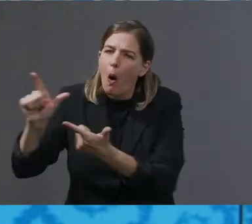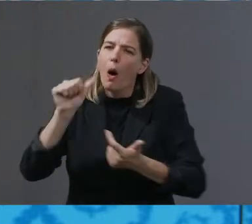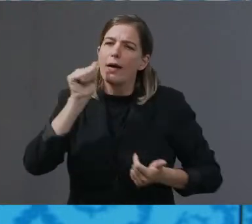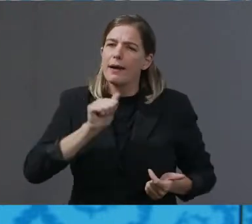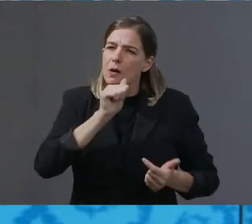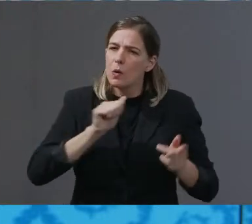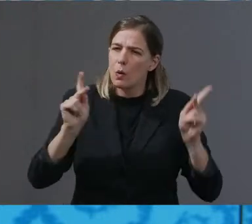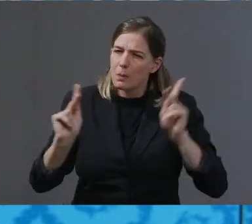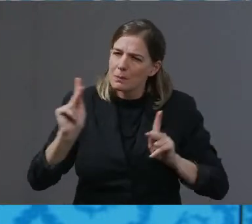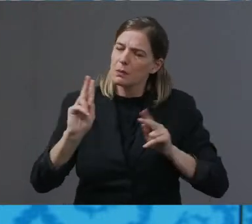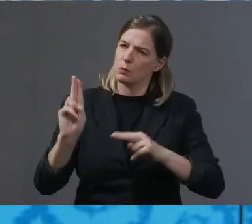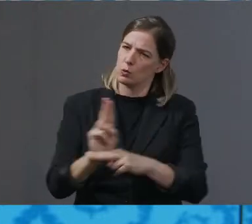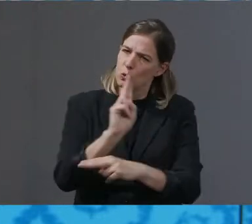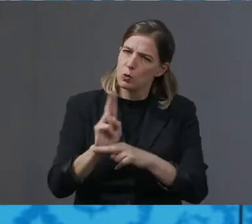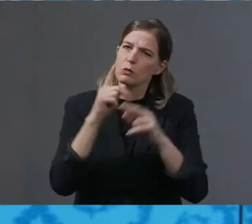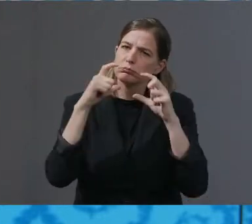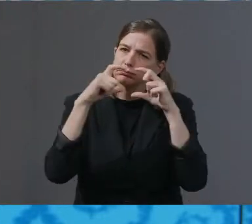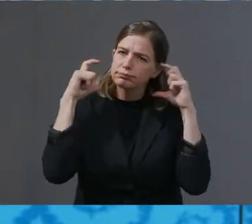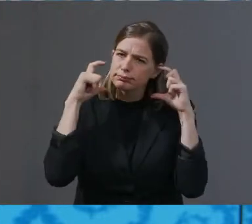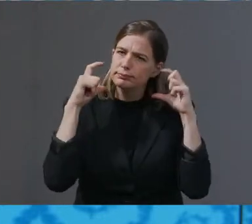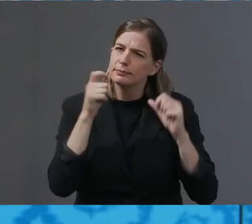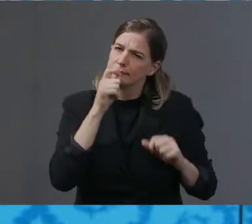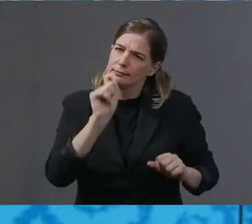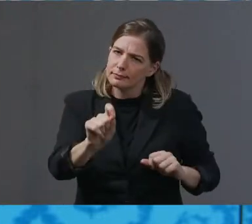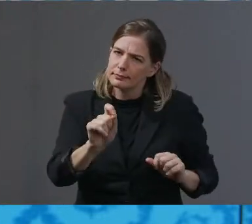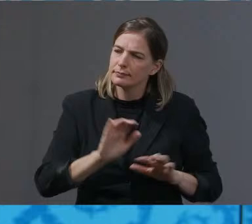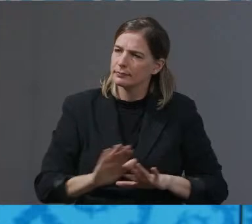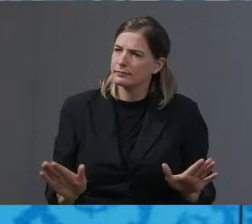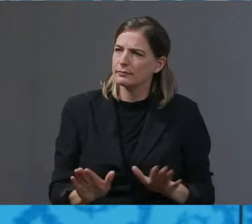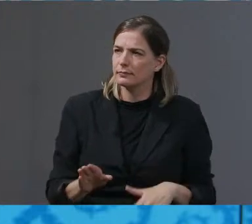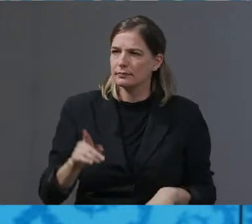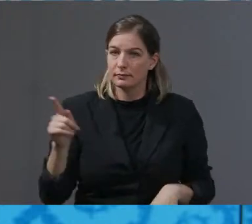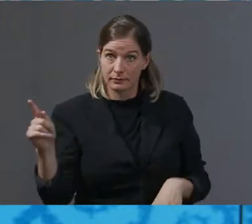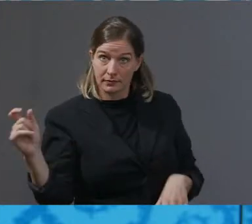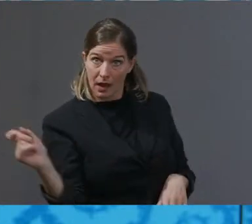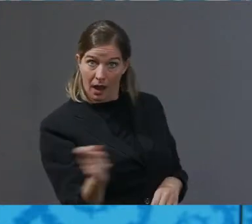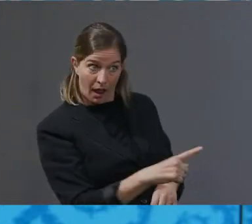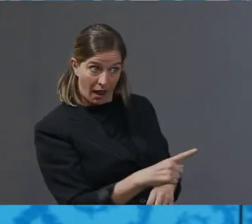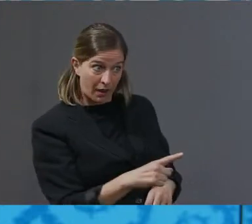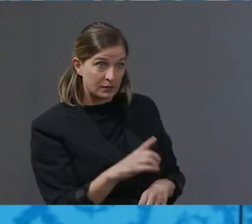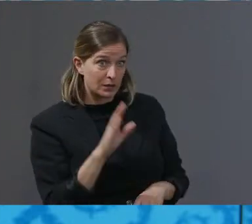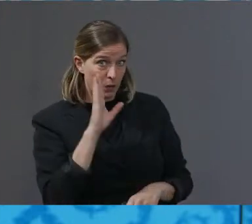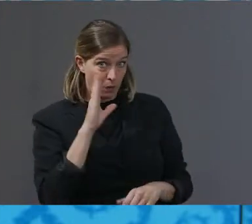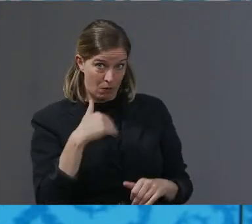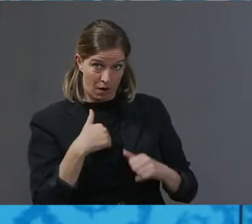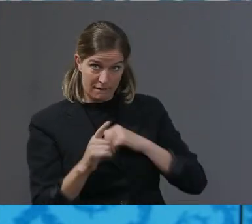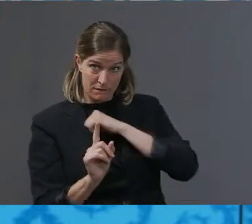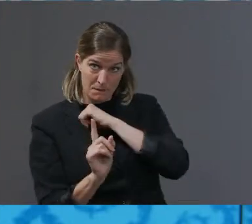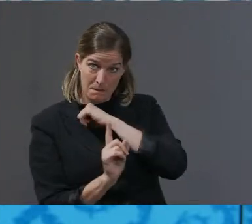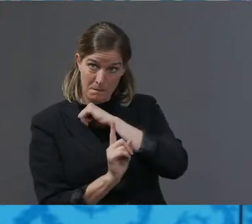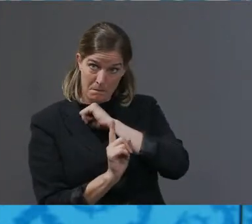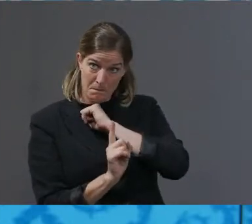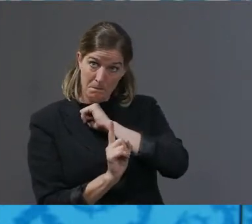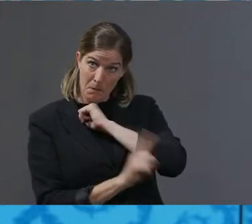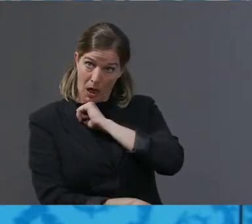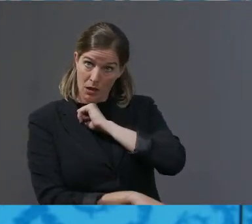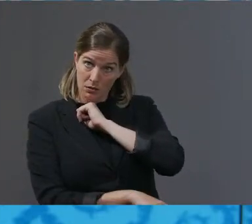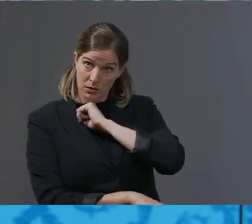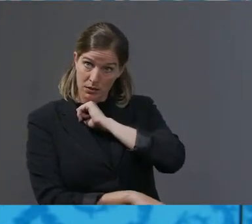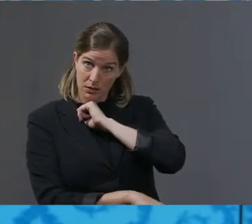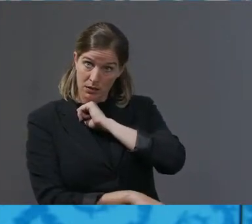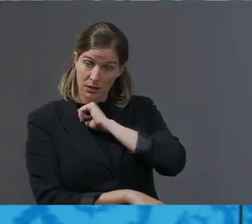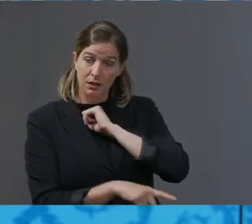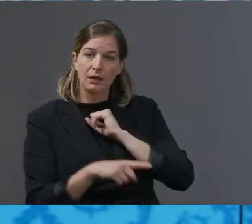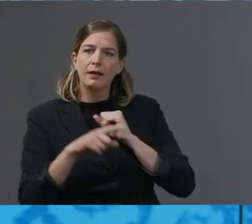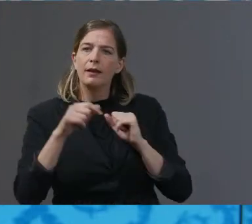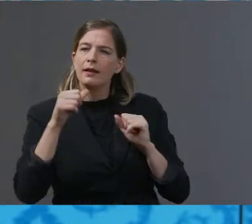quick, just real quick, will they be able to have penalties? I noticed the letter from the county officials said we weren't going to impose